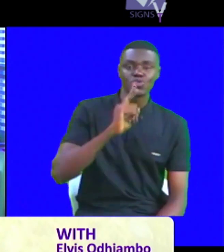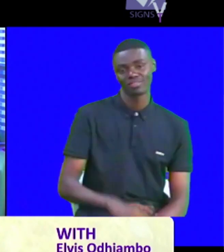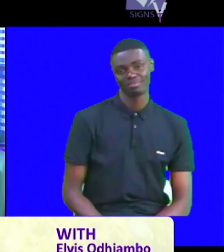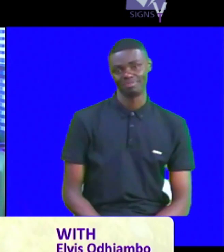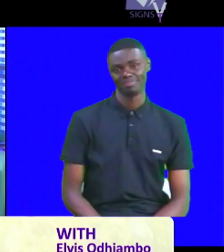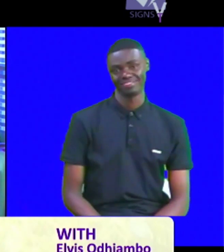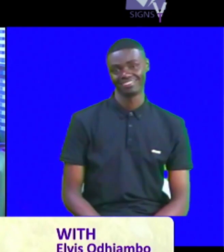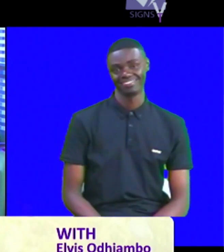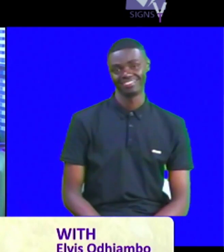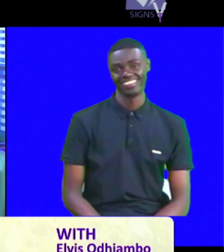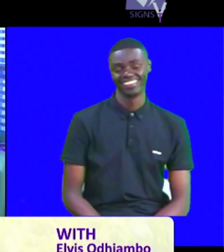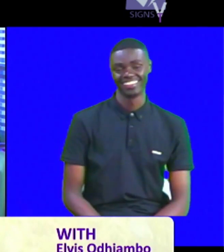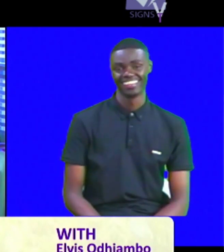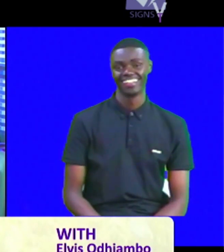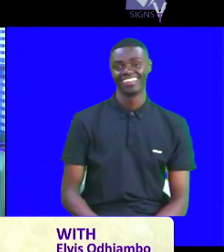kesho.